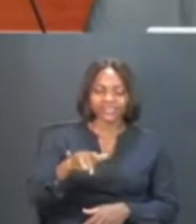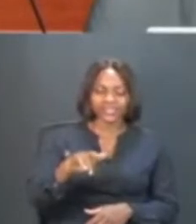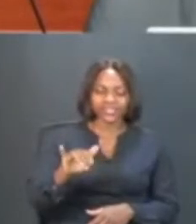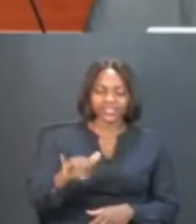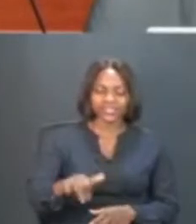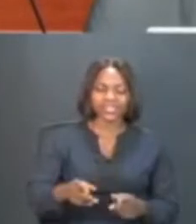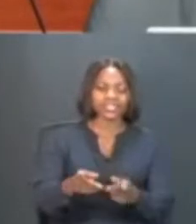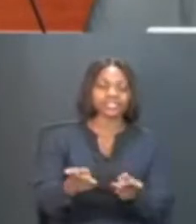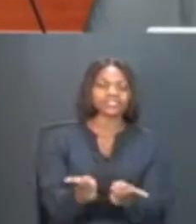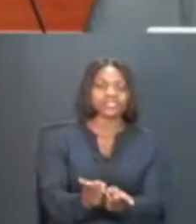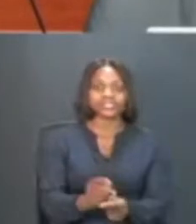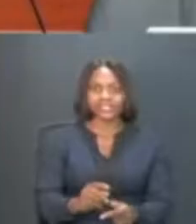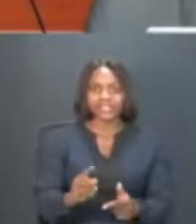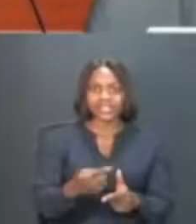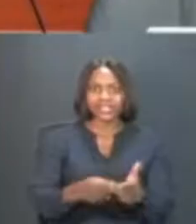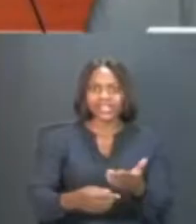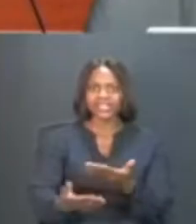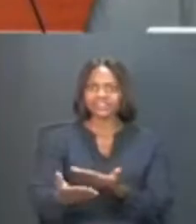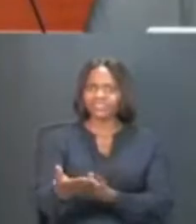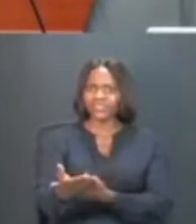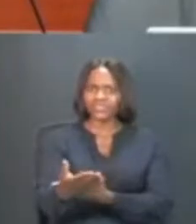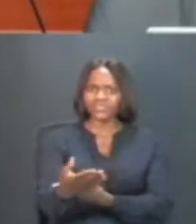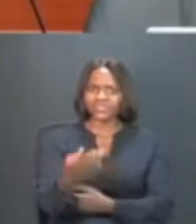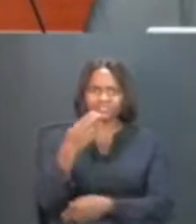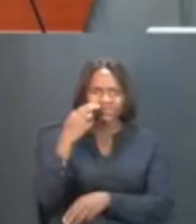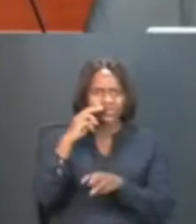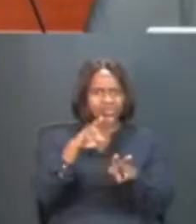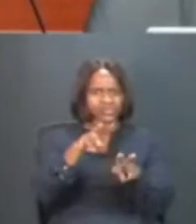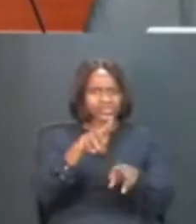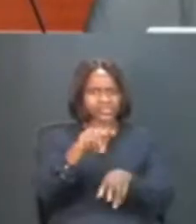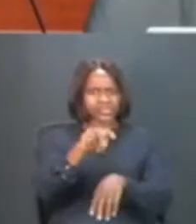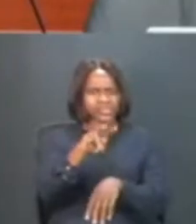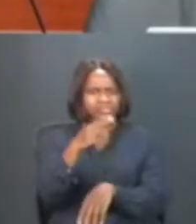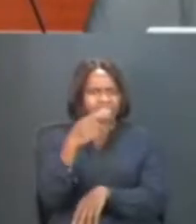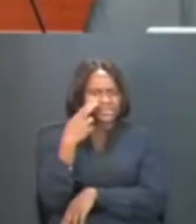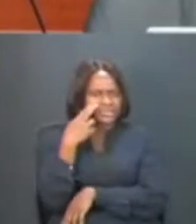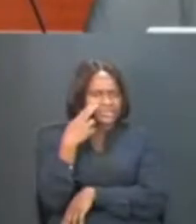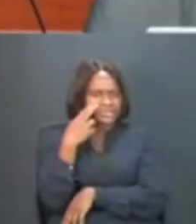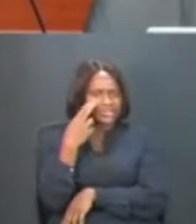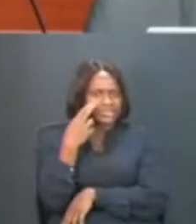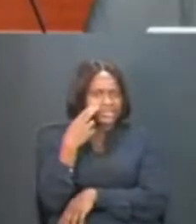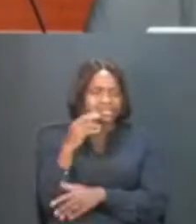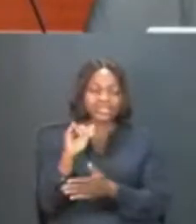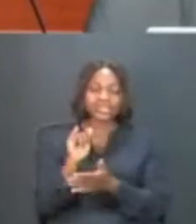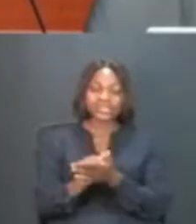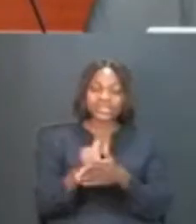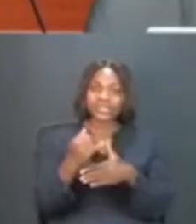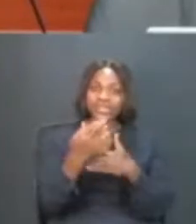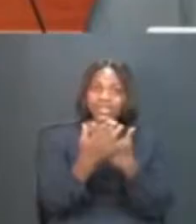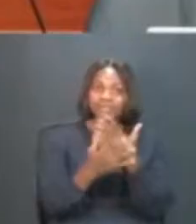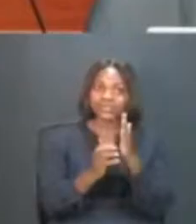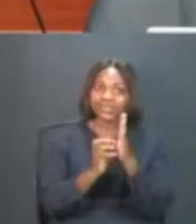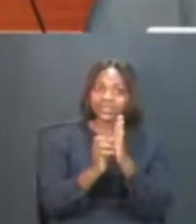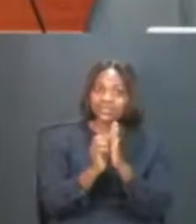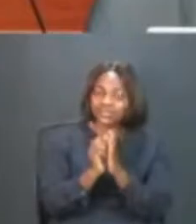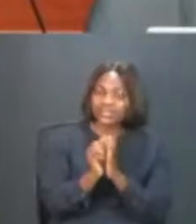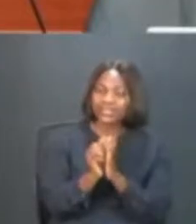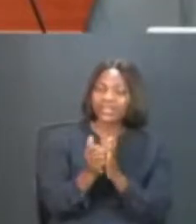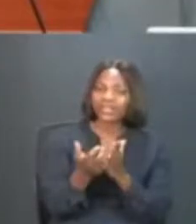morning, watching TV, then I saw that leukemia is #1